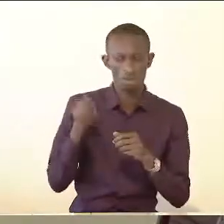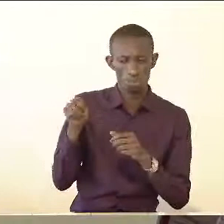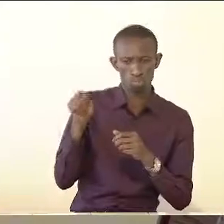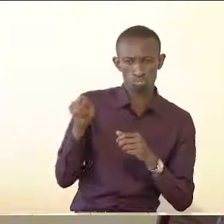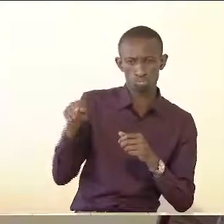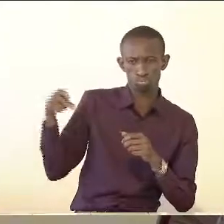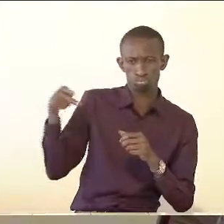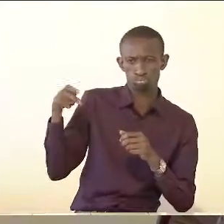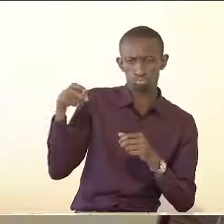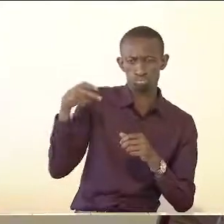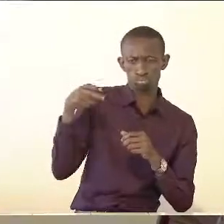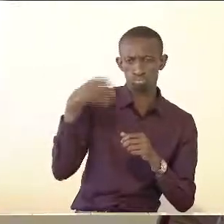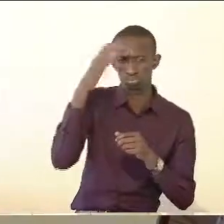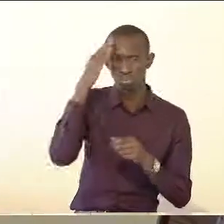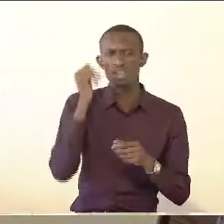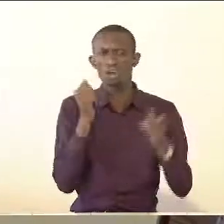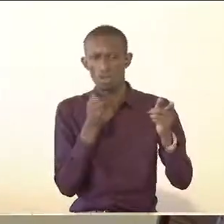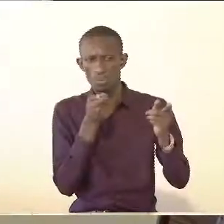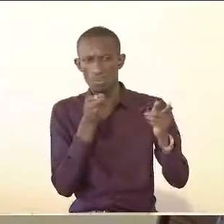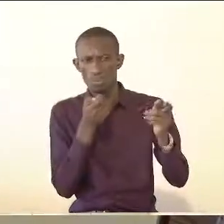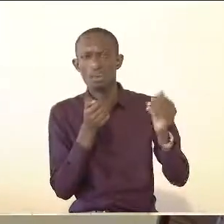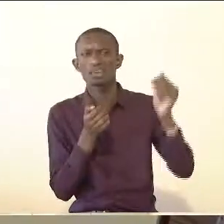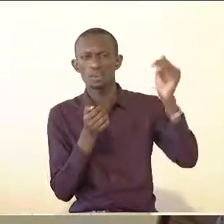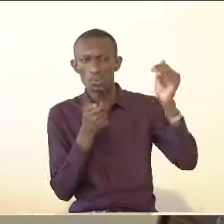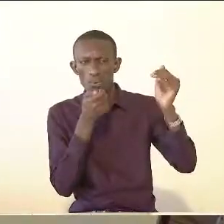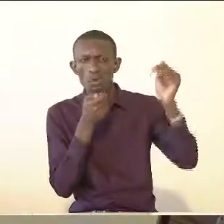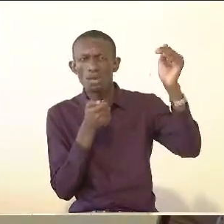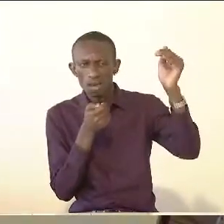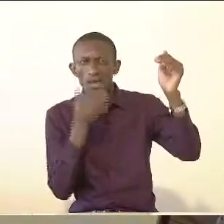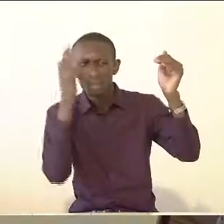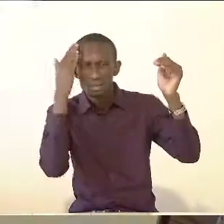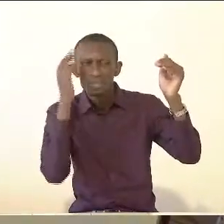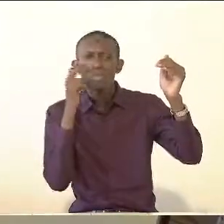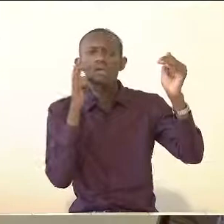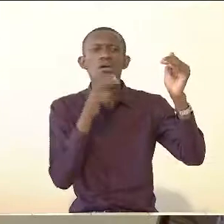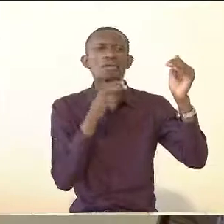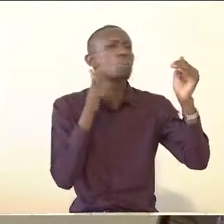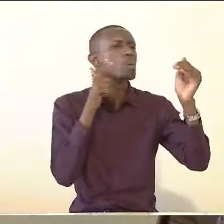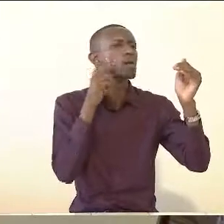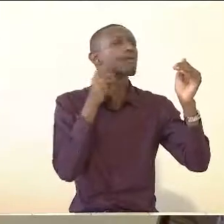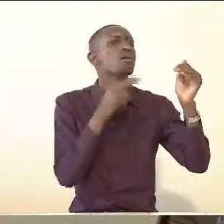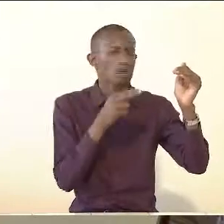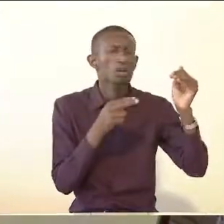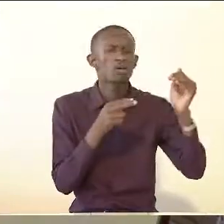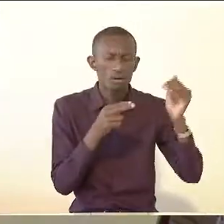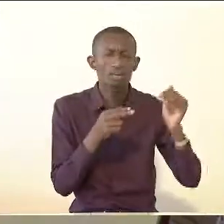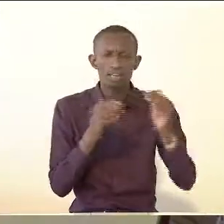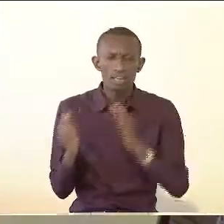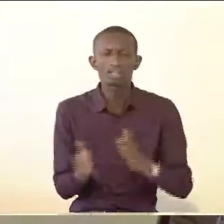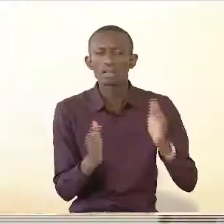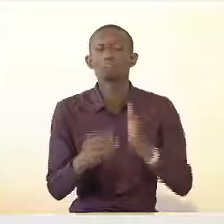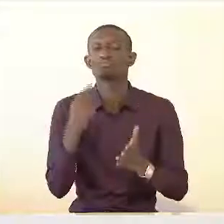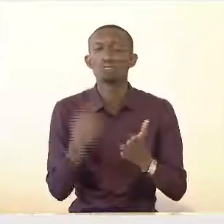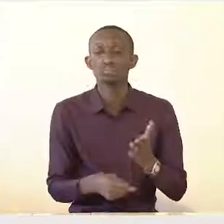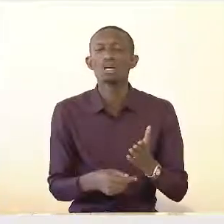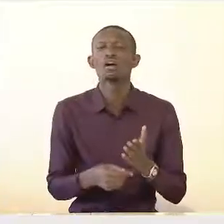there is a decrease in temperature in the body, the core temperature in the body has decreased, what will happen? Automatically, the